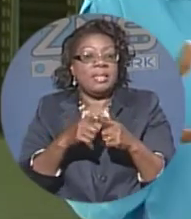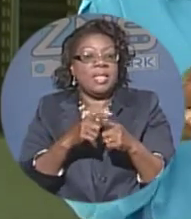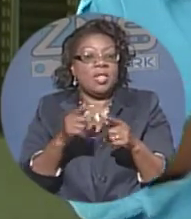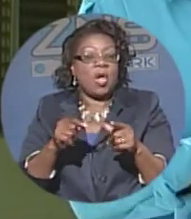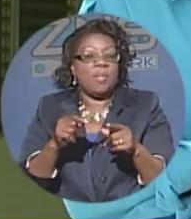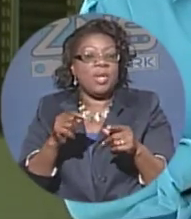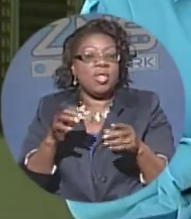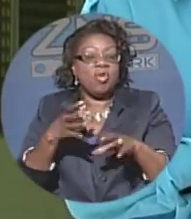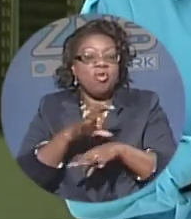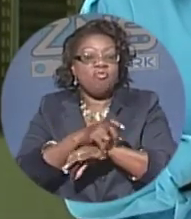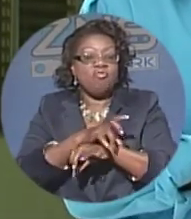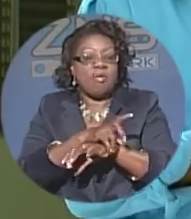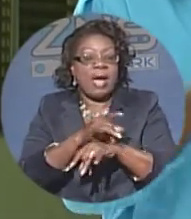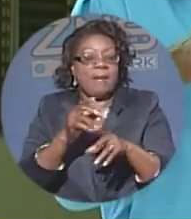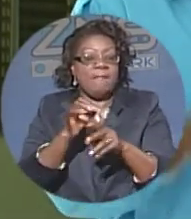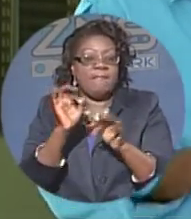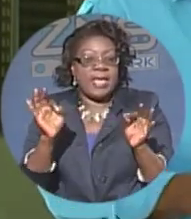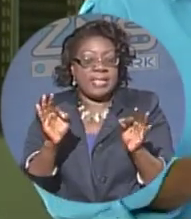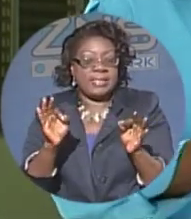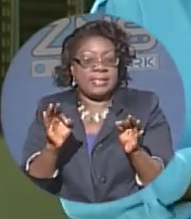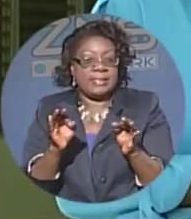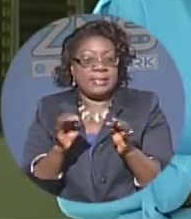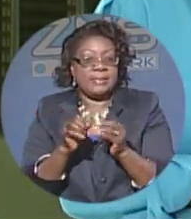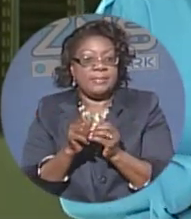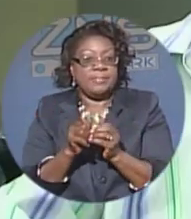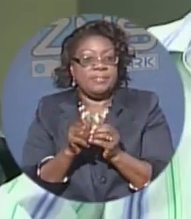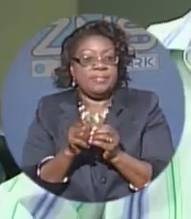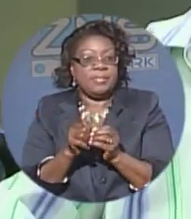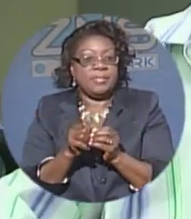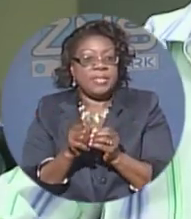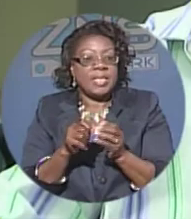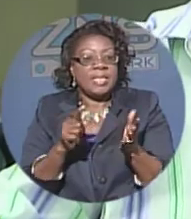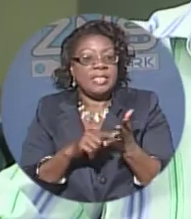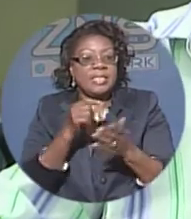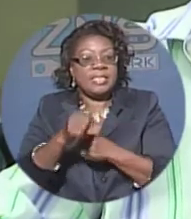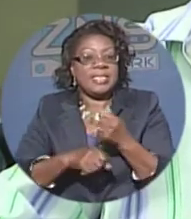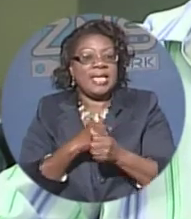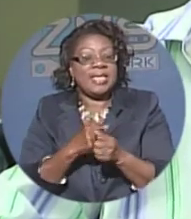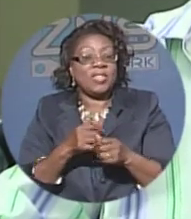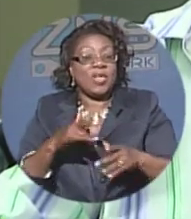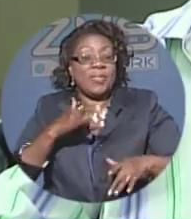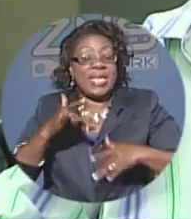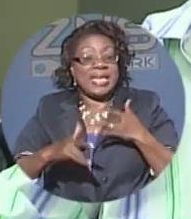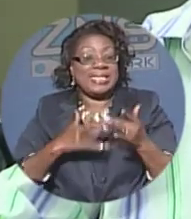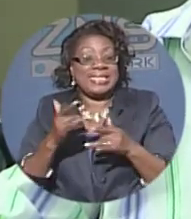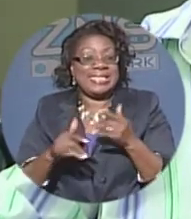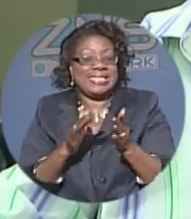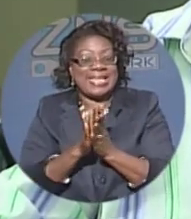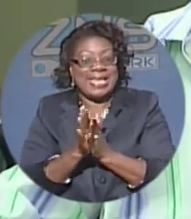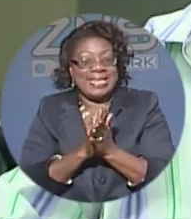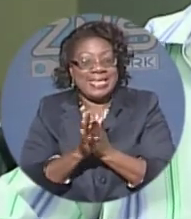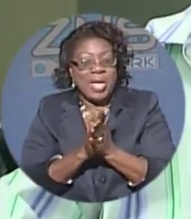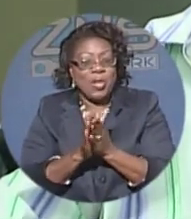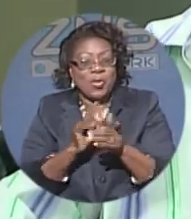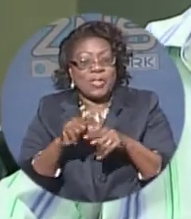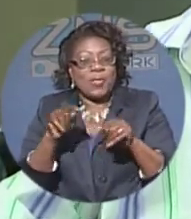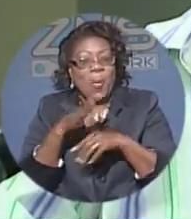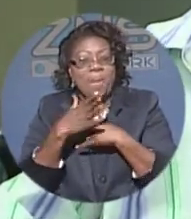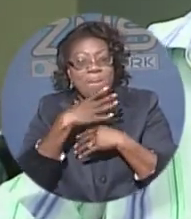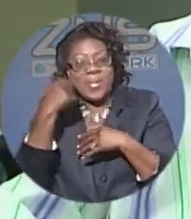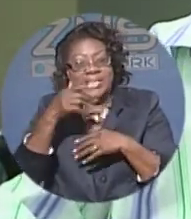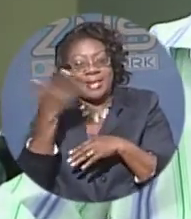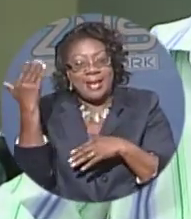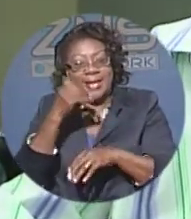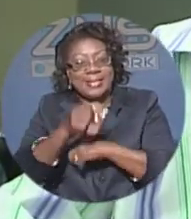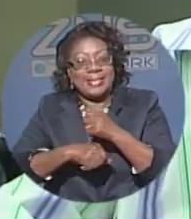any major event that came to this show before. This year is going to be exciting. Those of you who missed it last year, trust